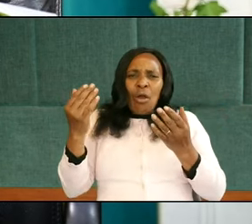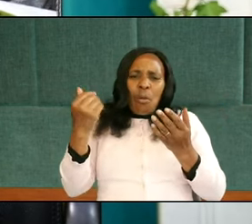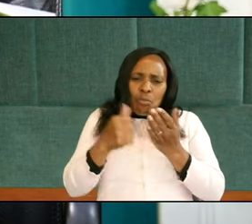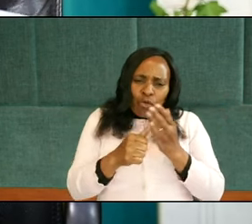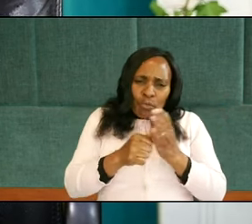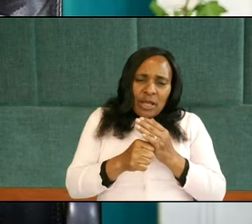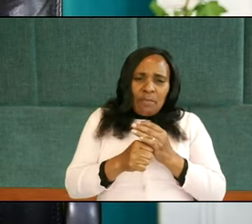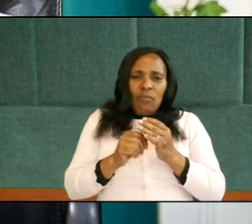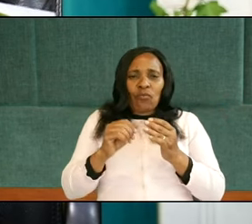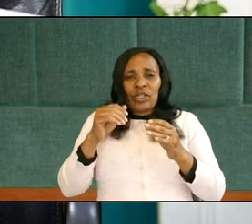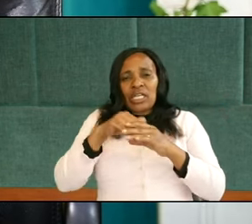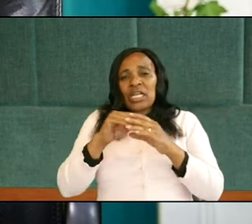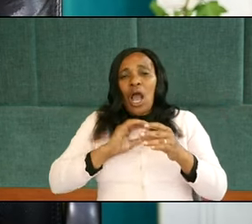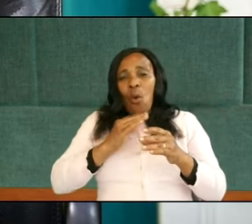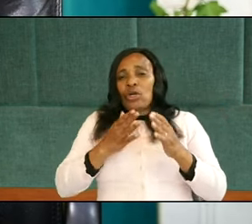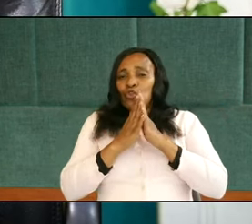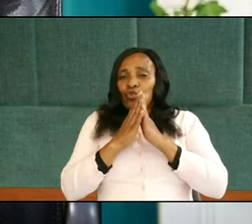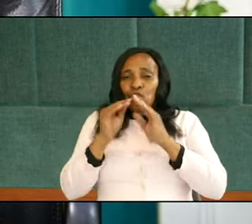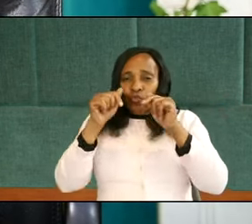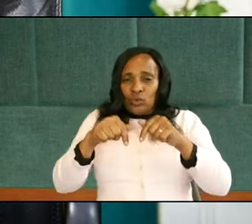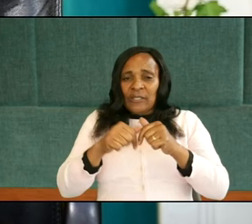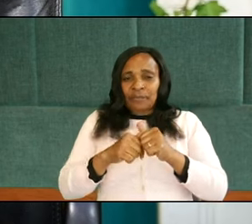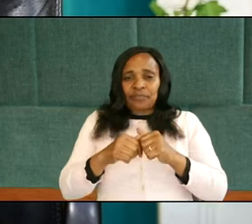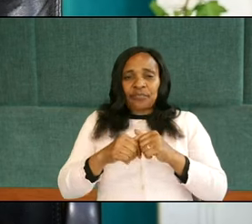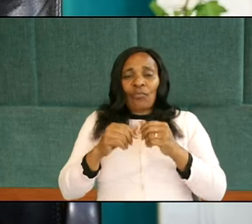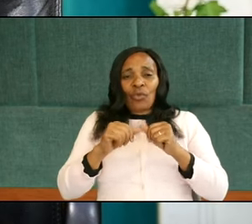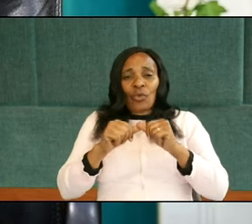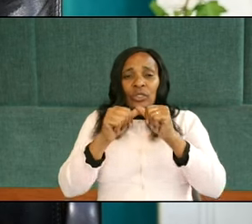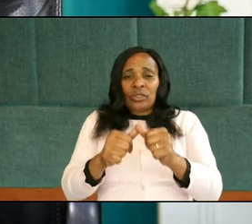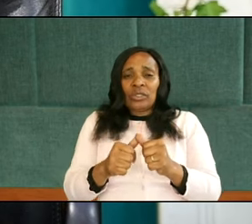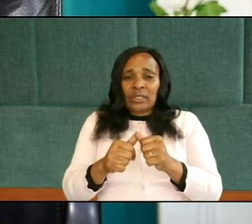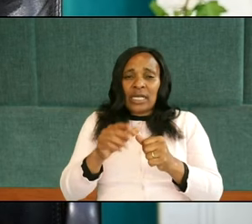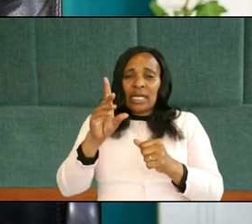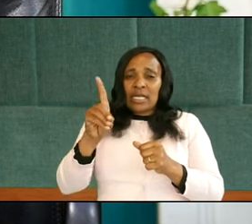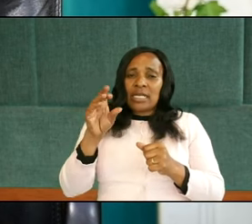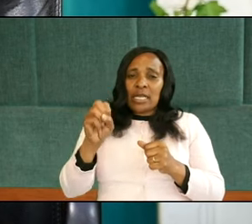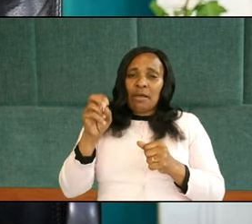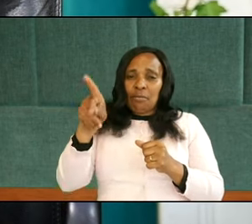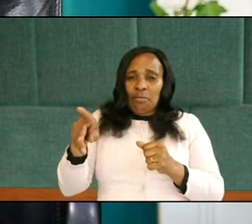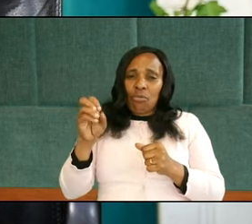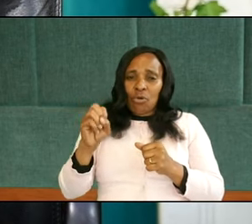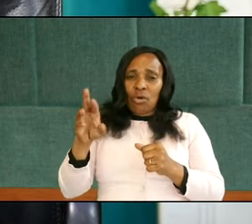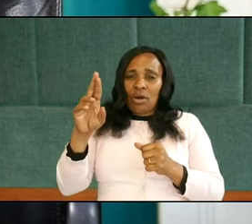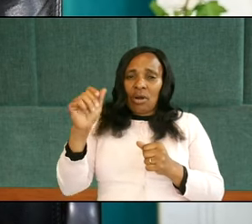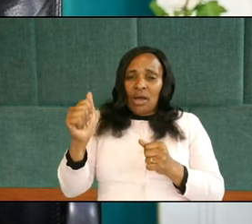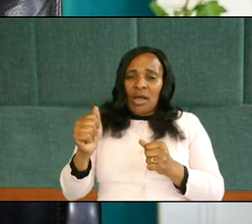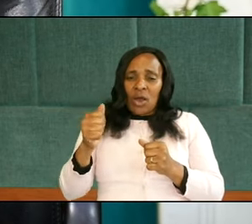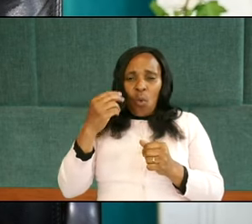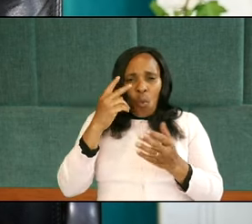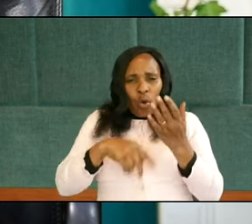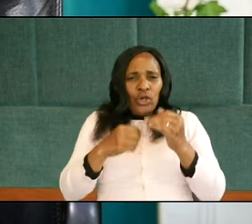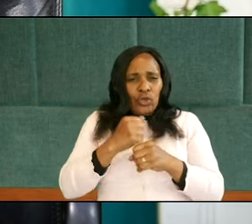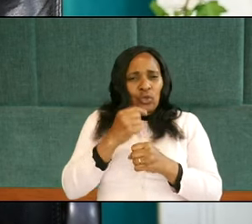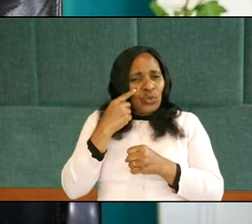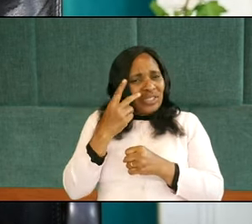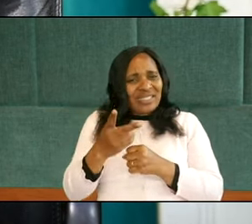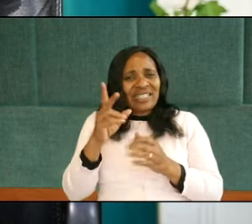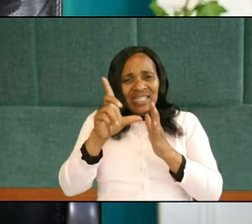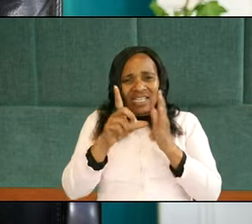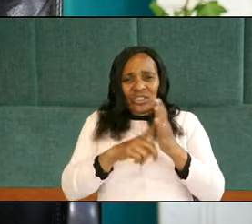for today? So as we proceed, I'm going to invite Deborah to help us see what do we think about this lesson